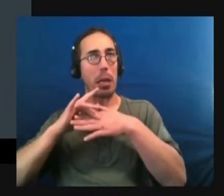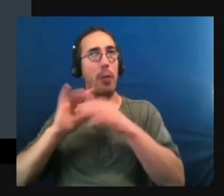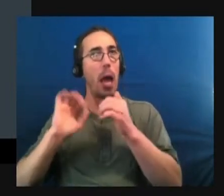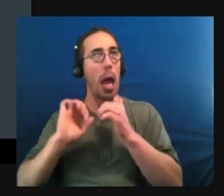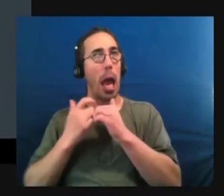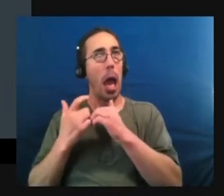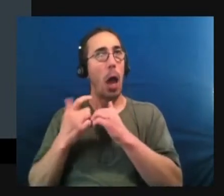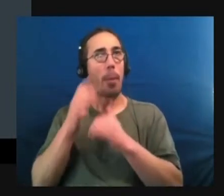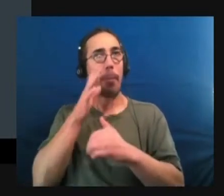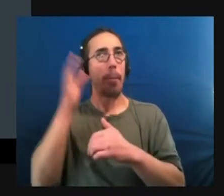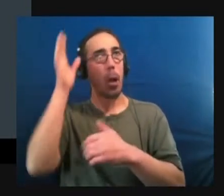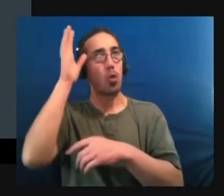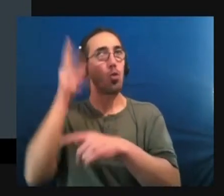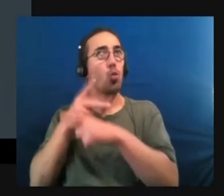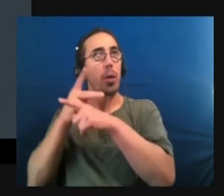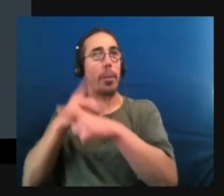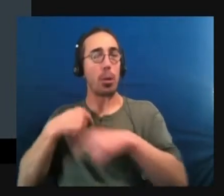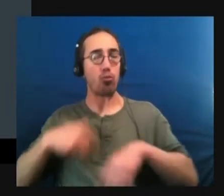parenting,